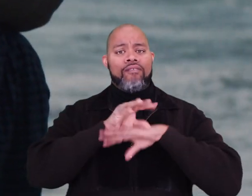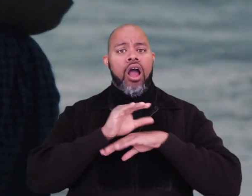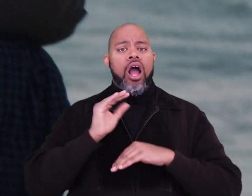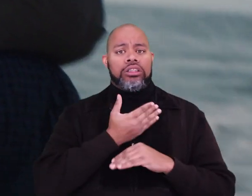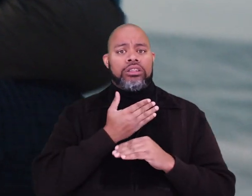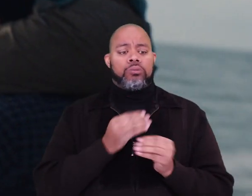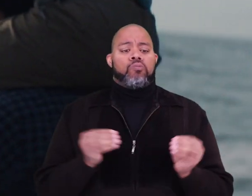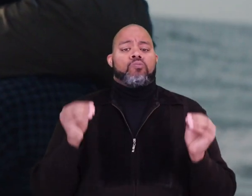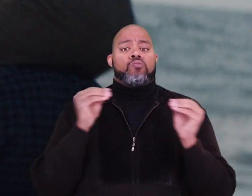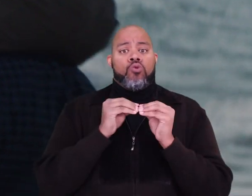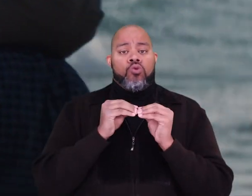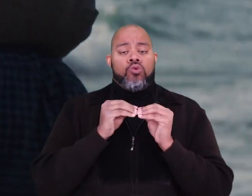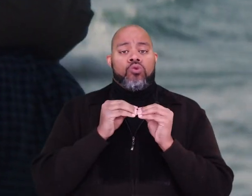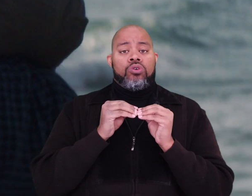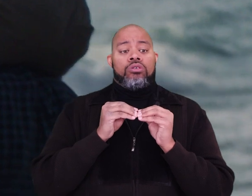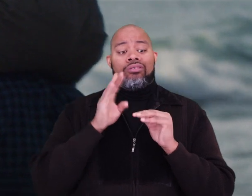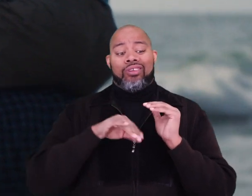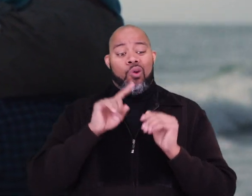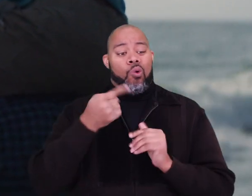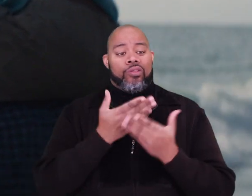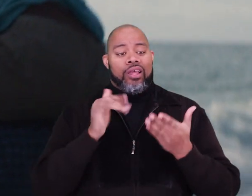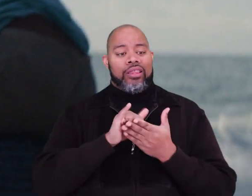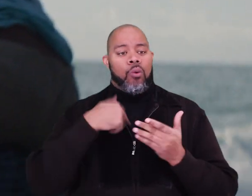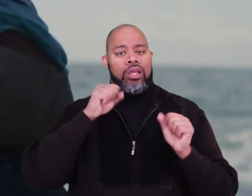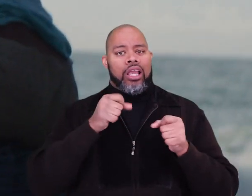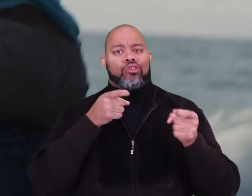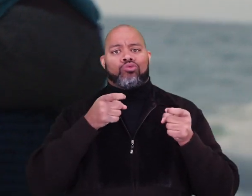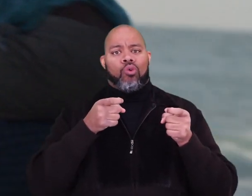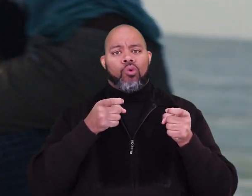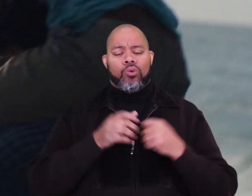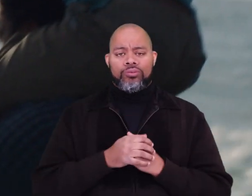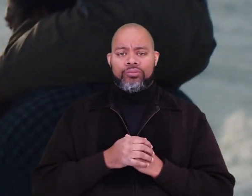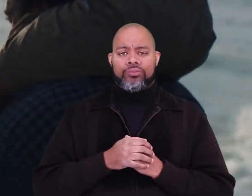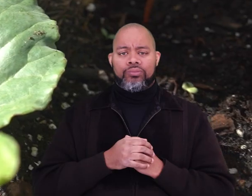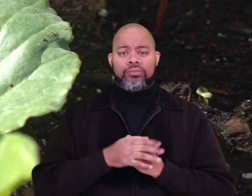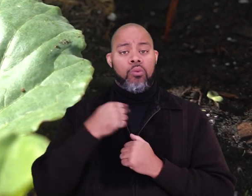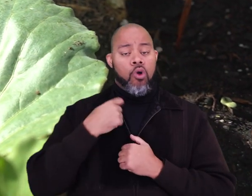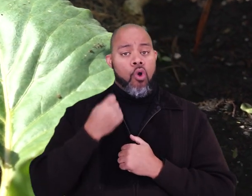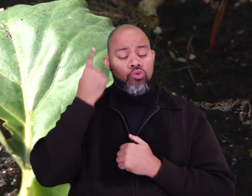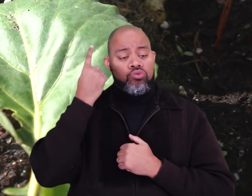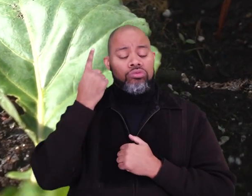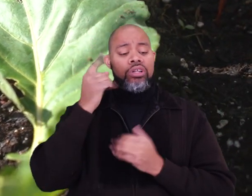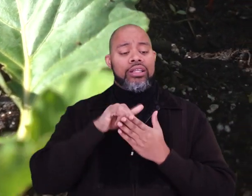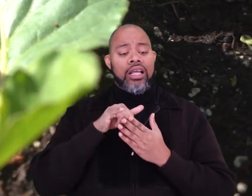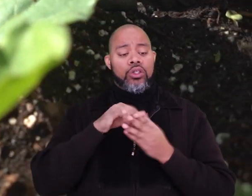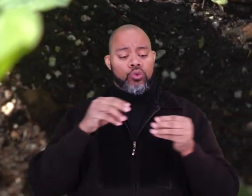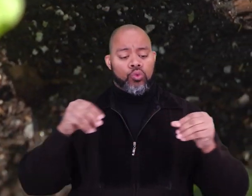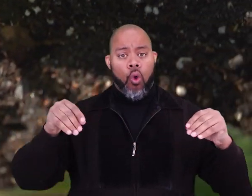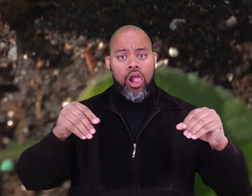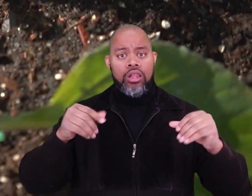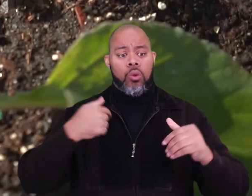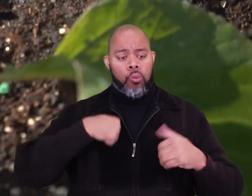actually affect us much more than just the things that we could control. And we understand that